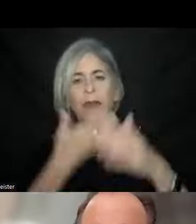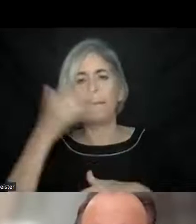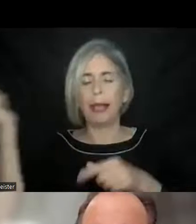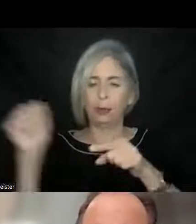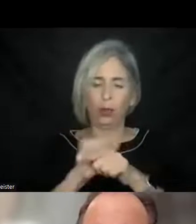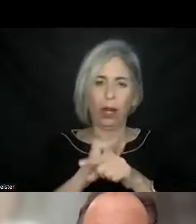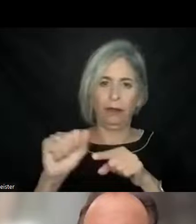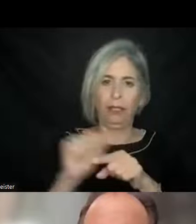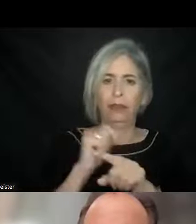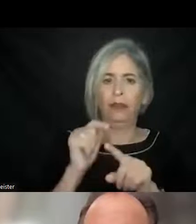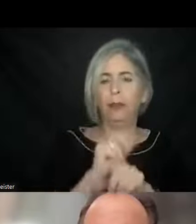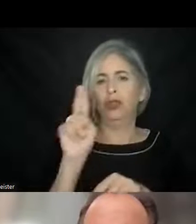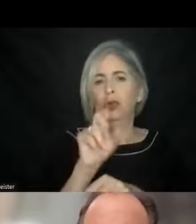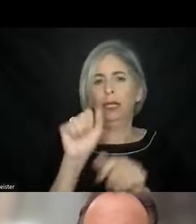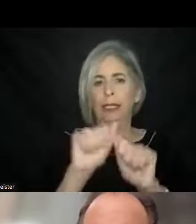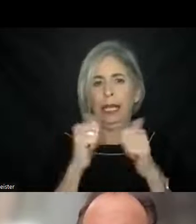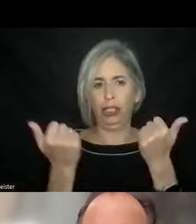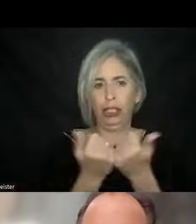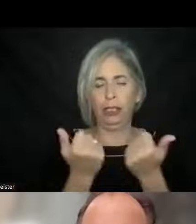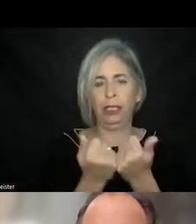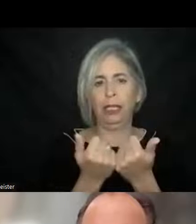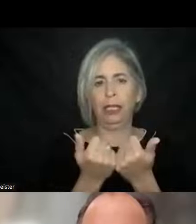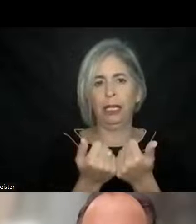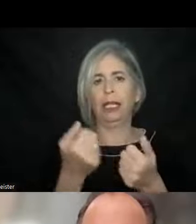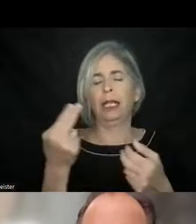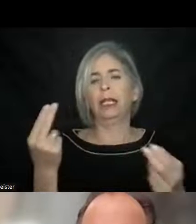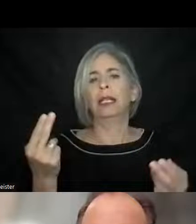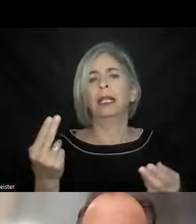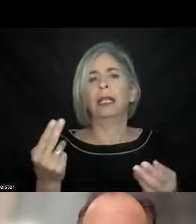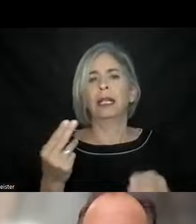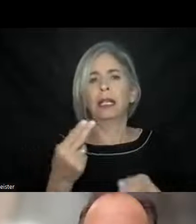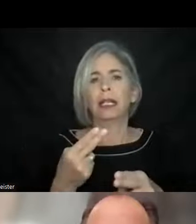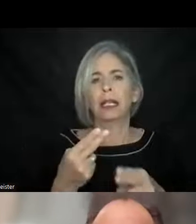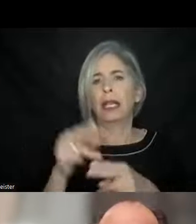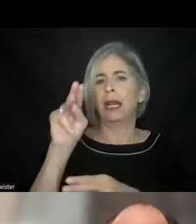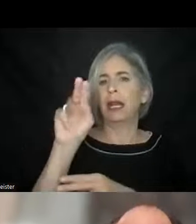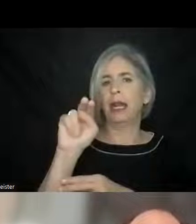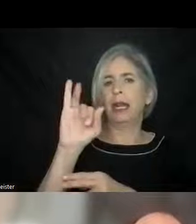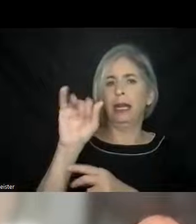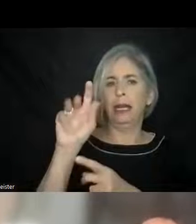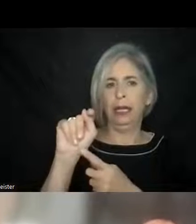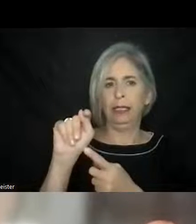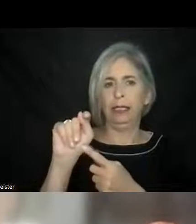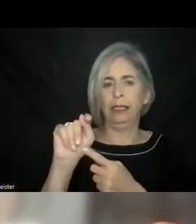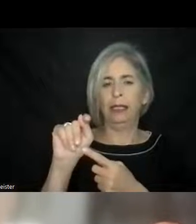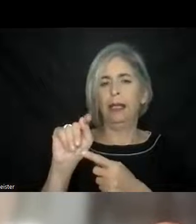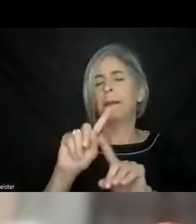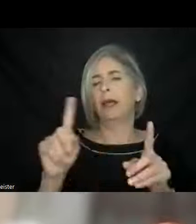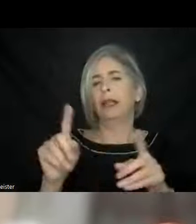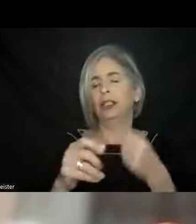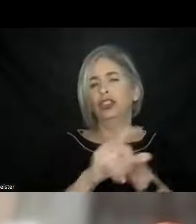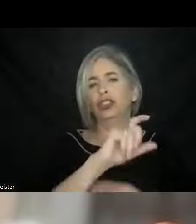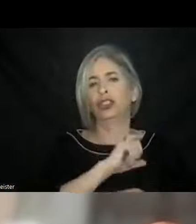US government agency, and they had a format called OSCAL, which I can't remember that off the top of my head what OSCAL is, but it was a security